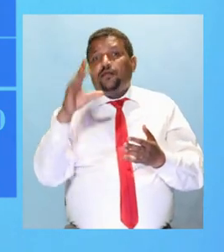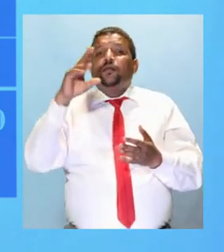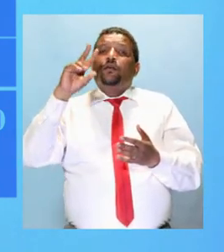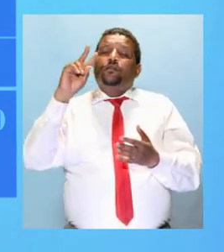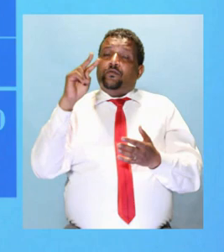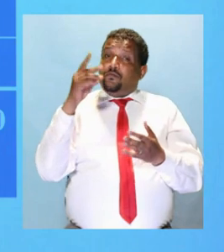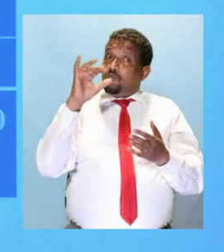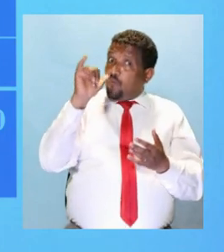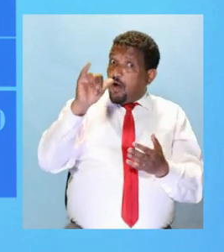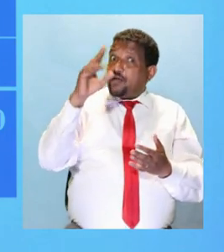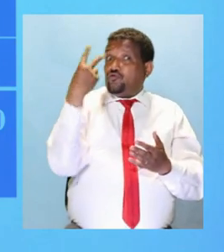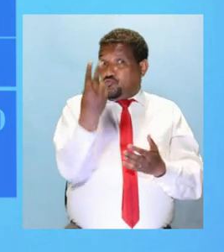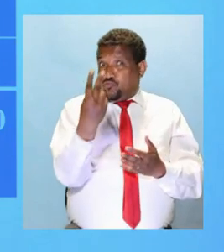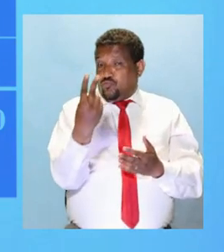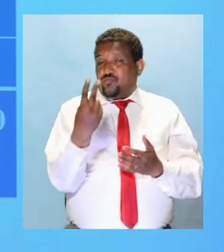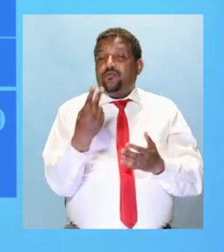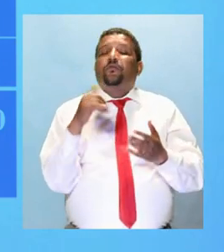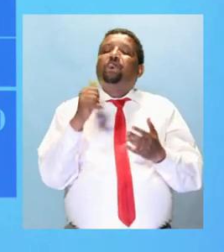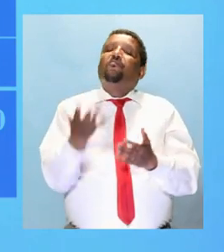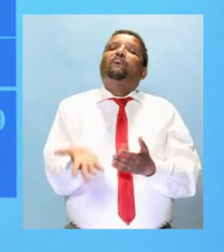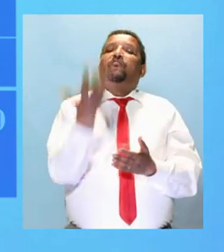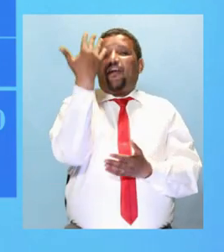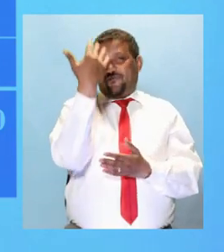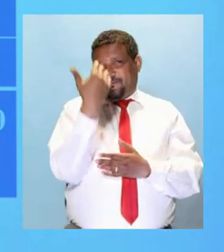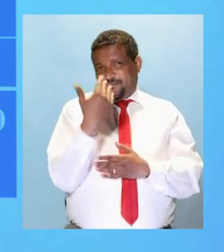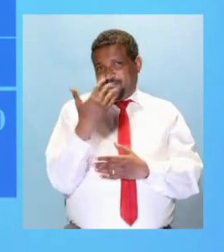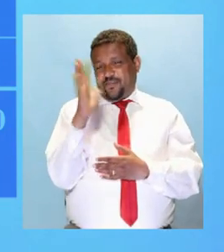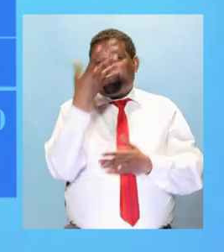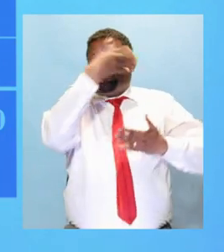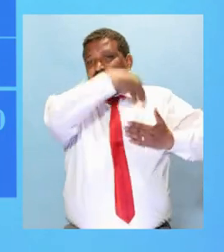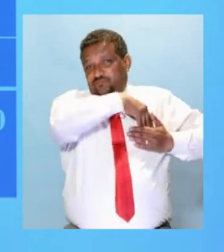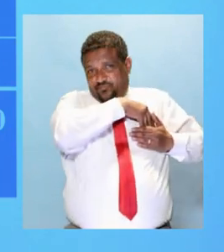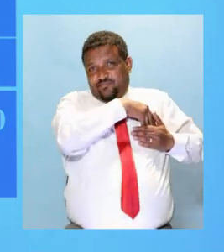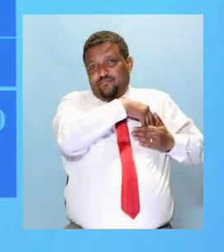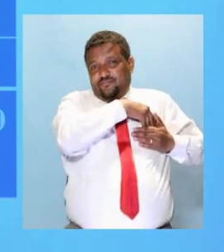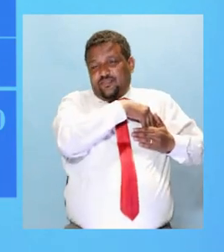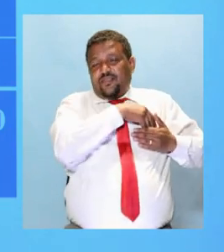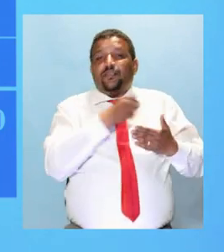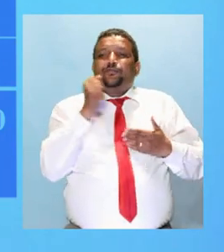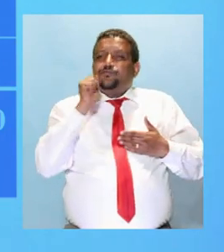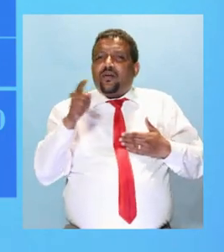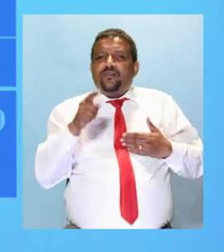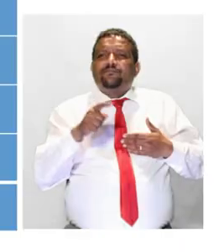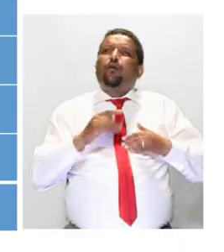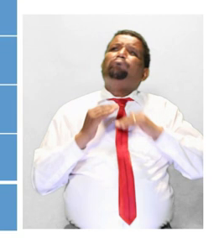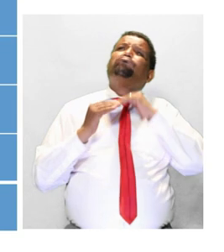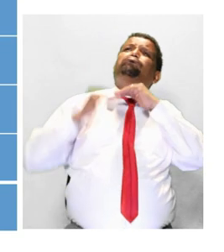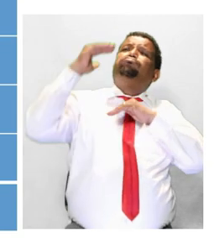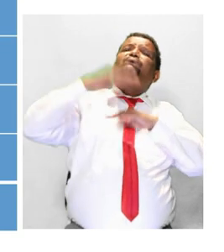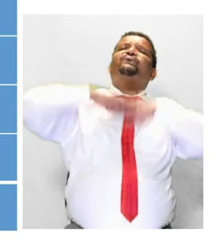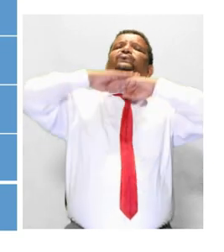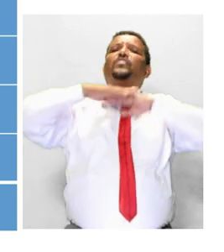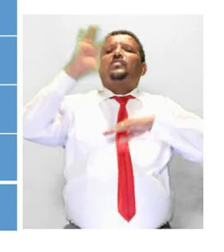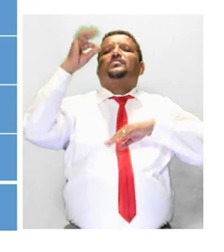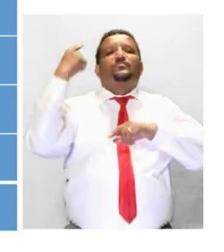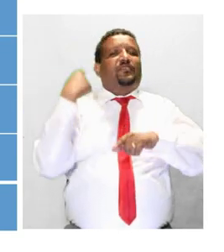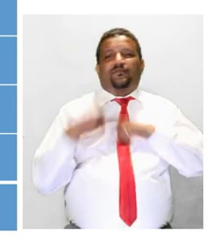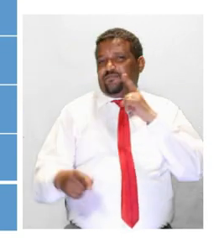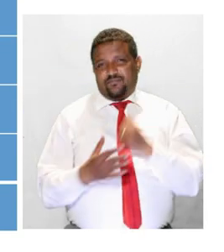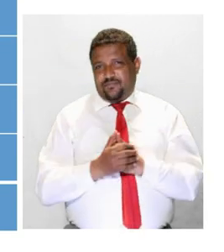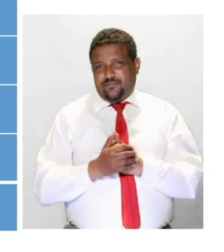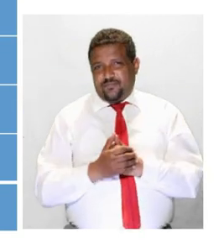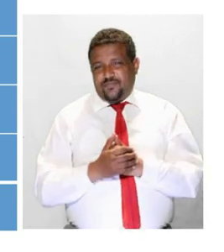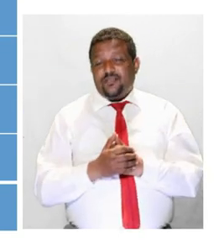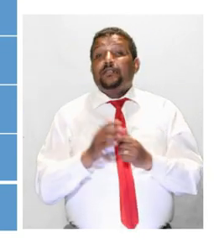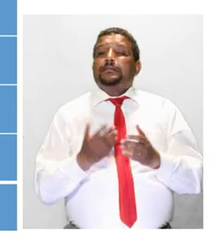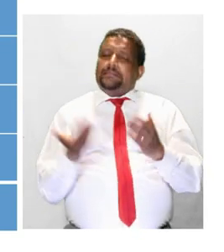per again. Again, by putting per 5 in her pocket, she cannot get the maximum level of satisfaction. So she has to proceed